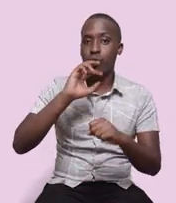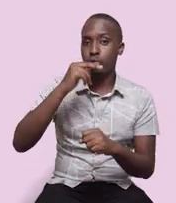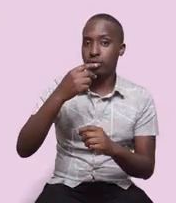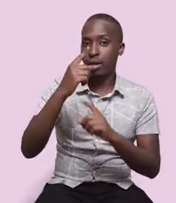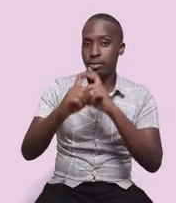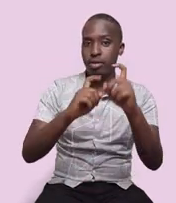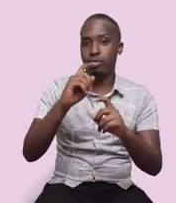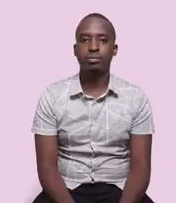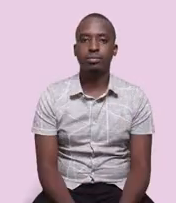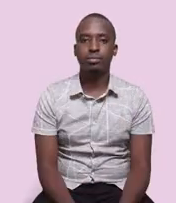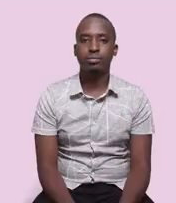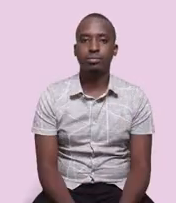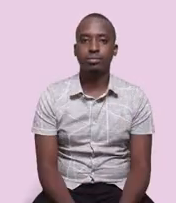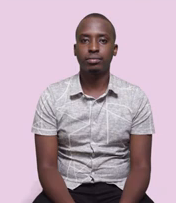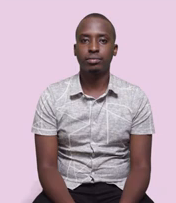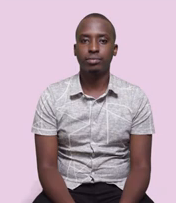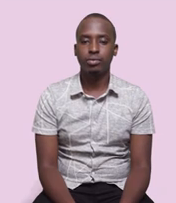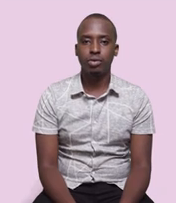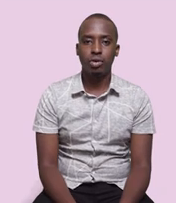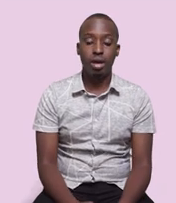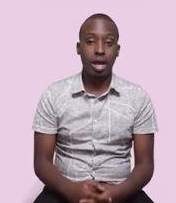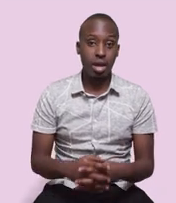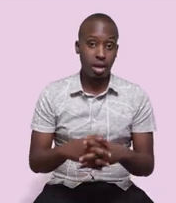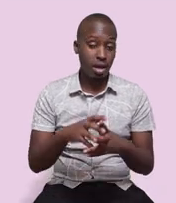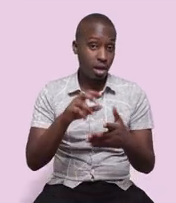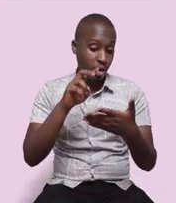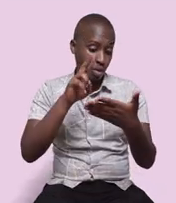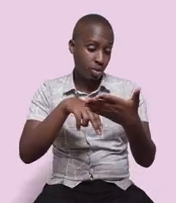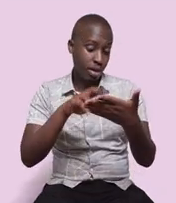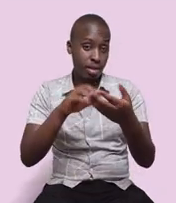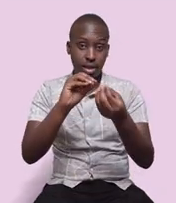some questions. So, read the number line.